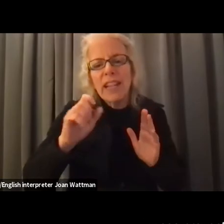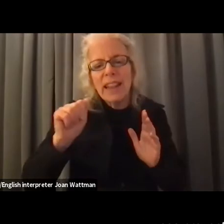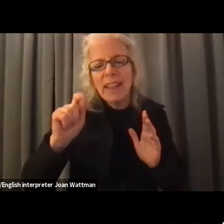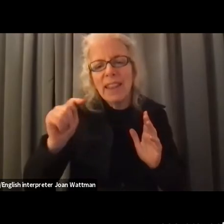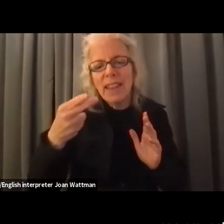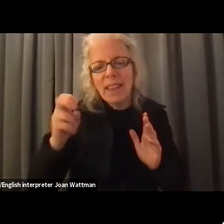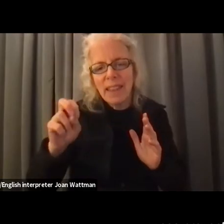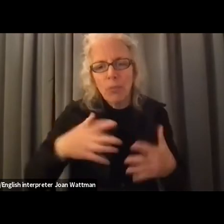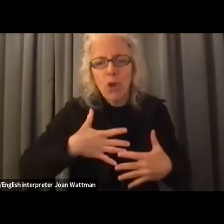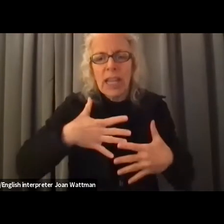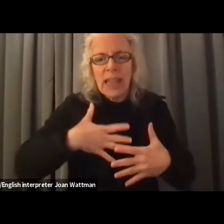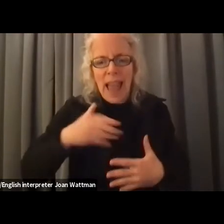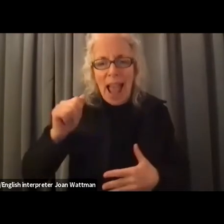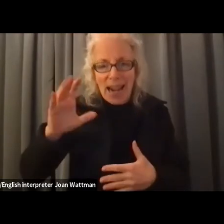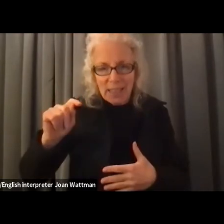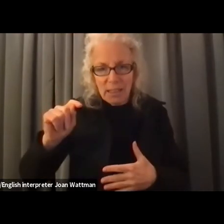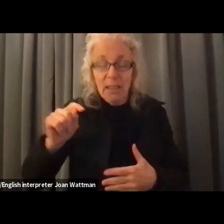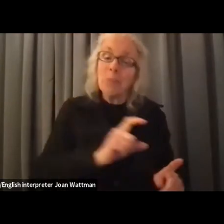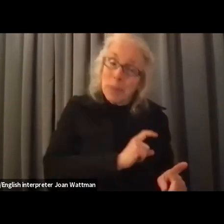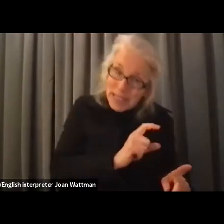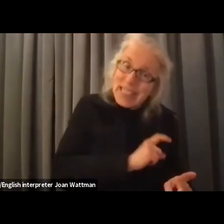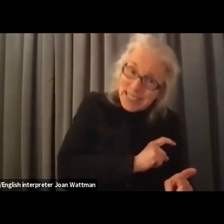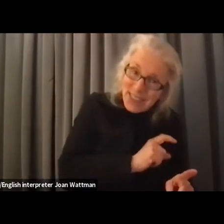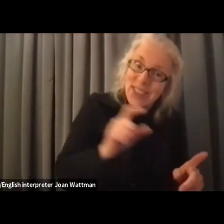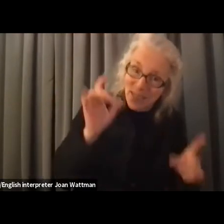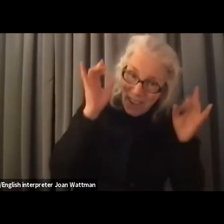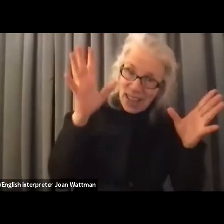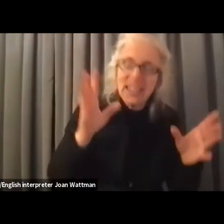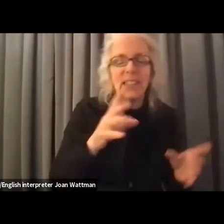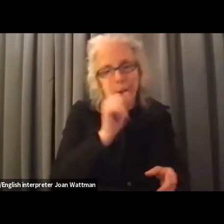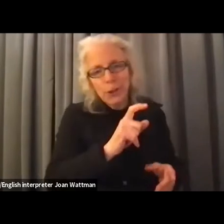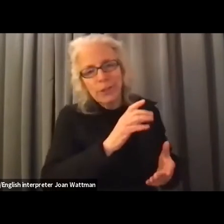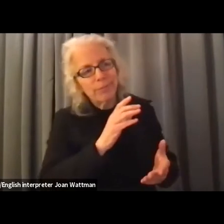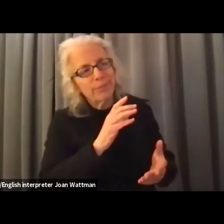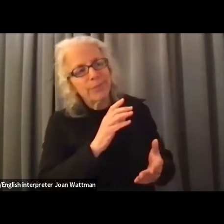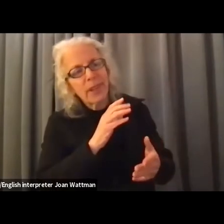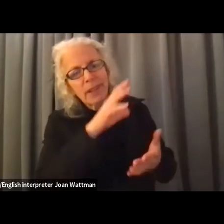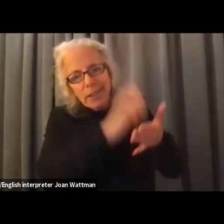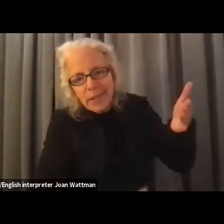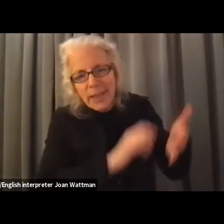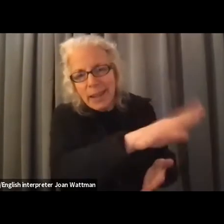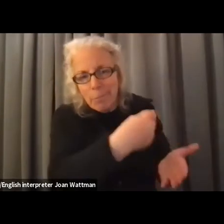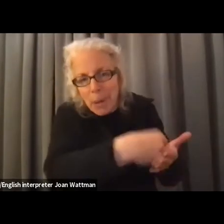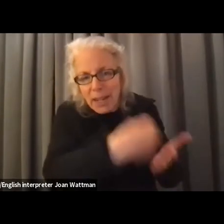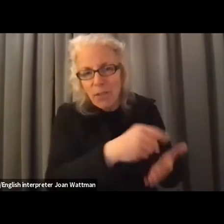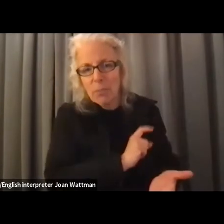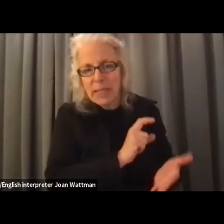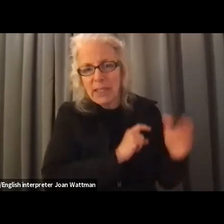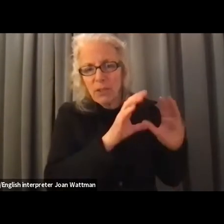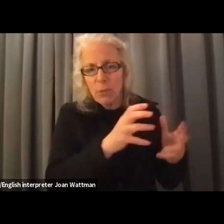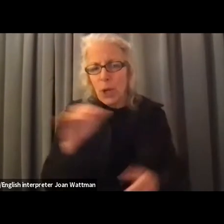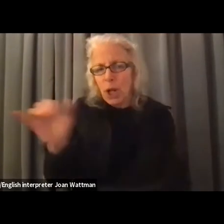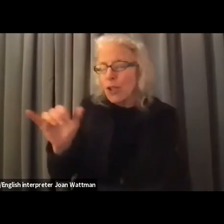again, not only police violence, not only abolition and defunding of police forces, but also what we have to